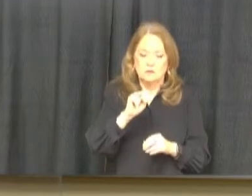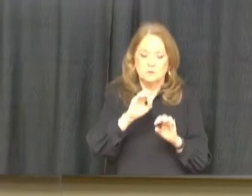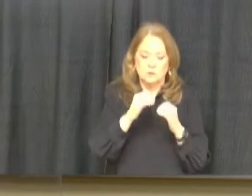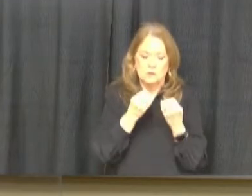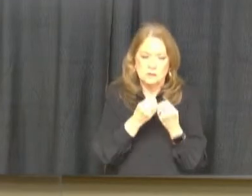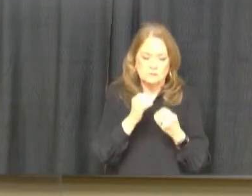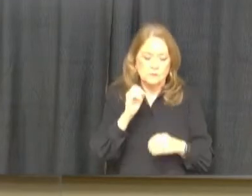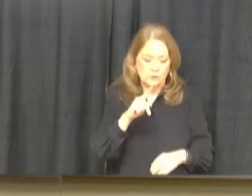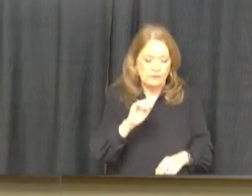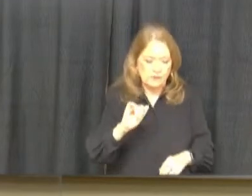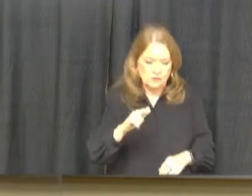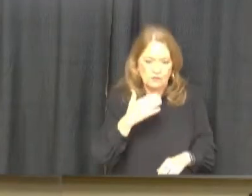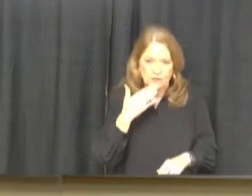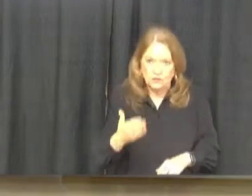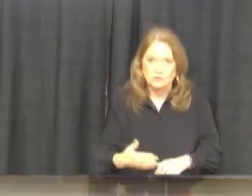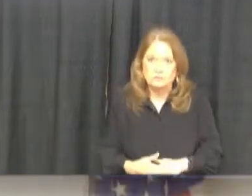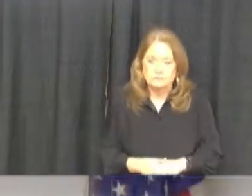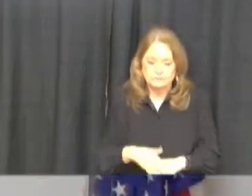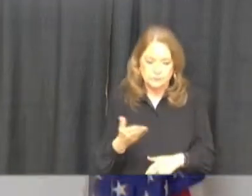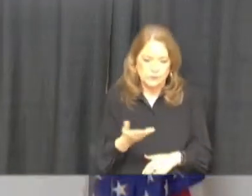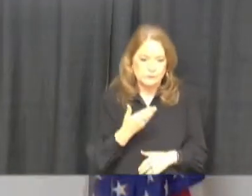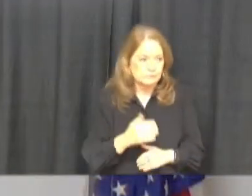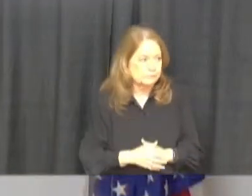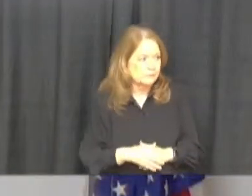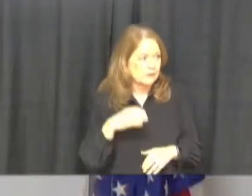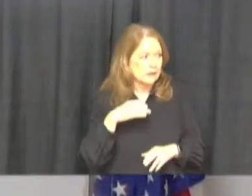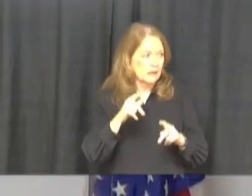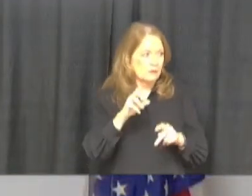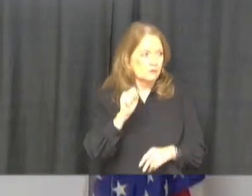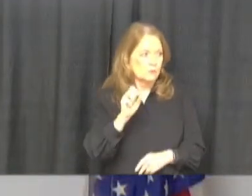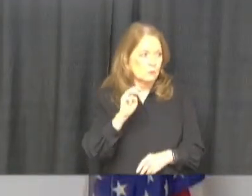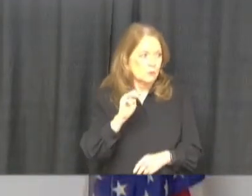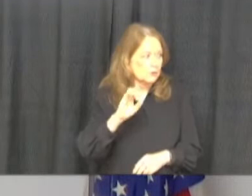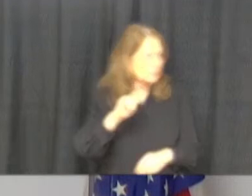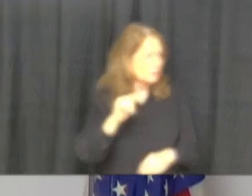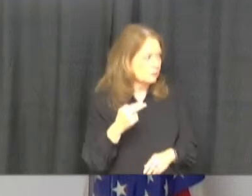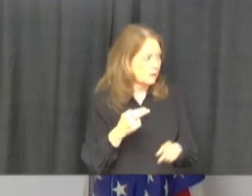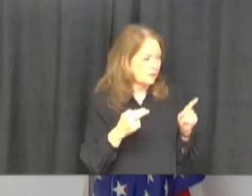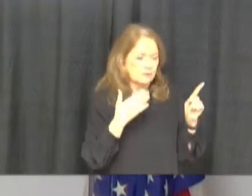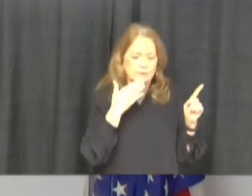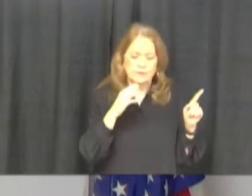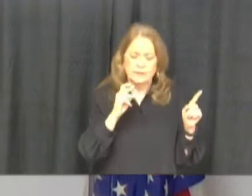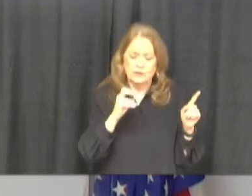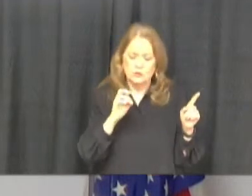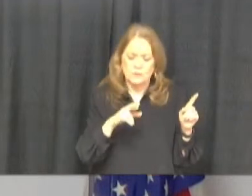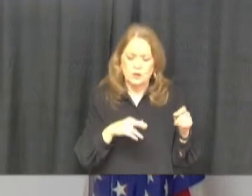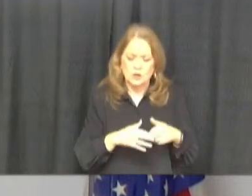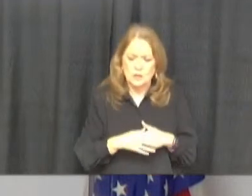Yes. Okay, that's all. Thank you. You're welcome. Councilperson Smith, you recognized. Thank you, Mayor.